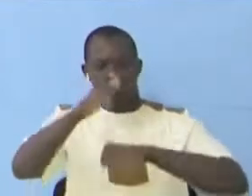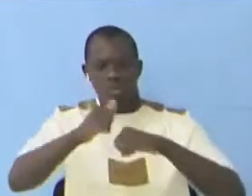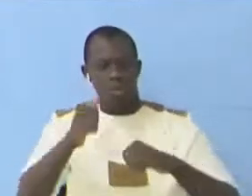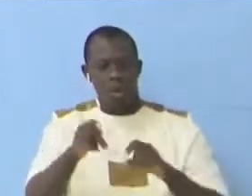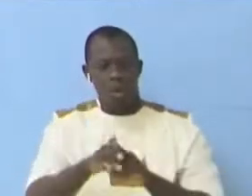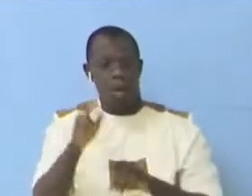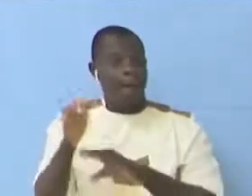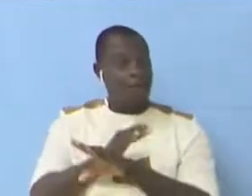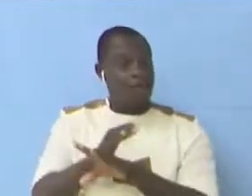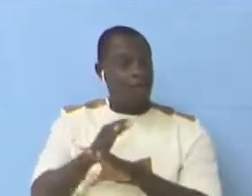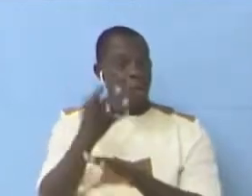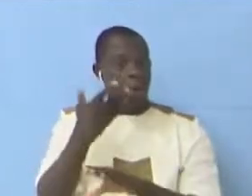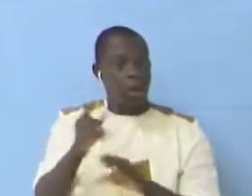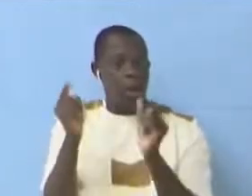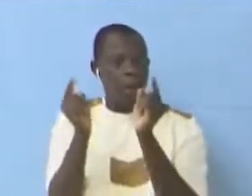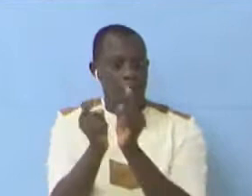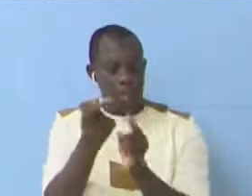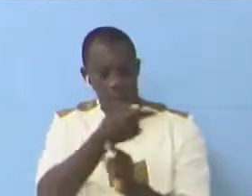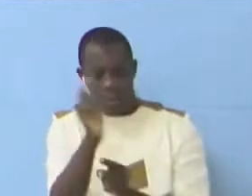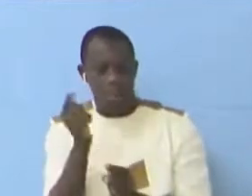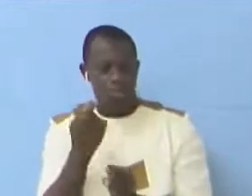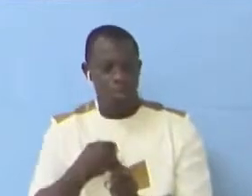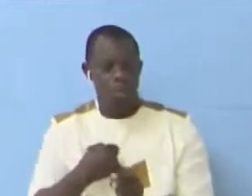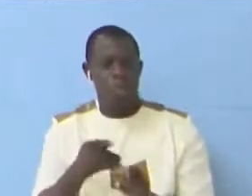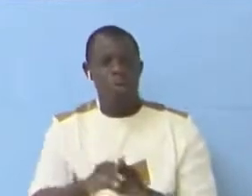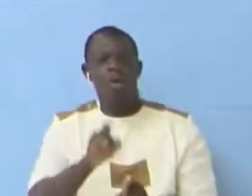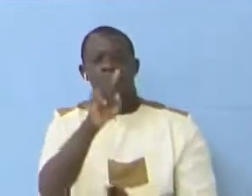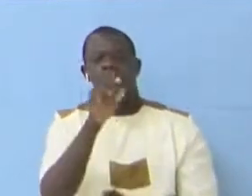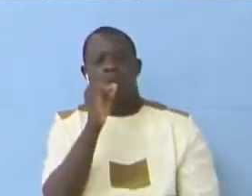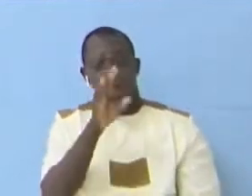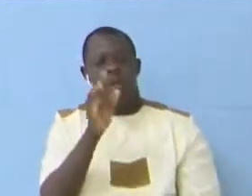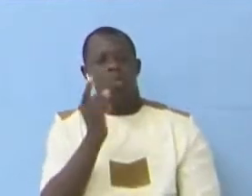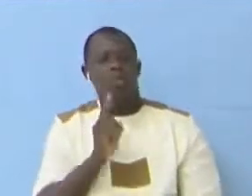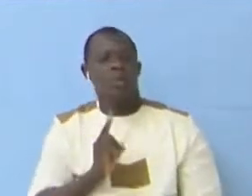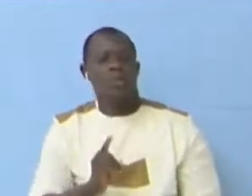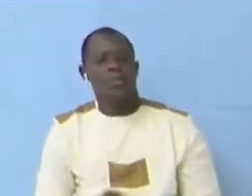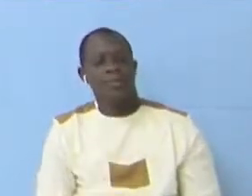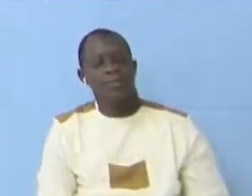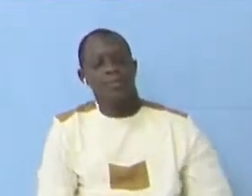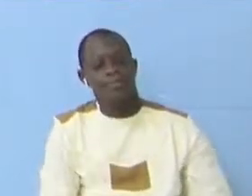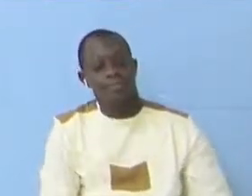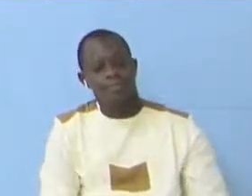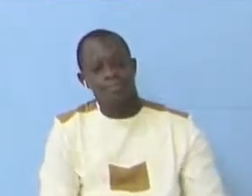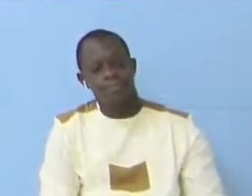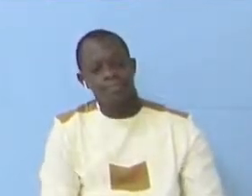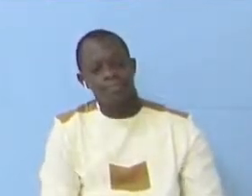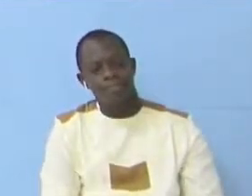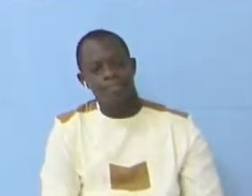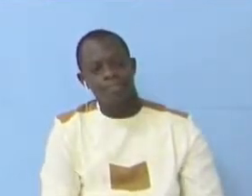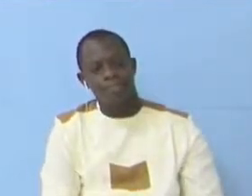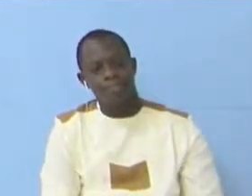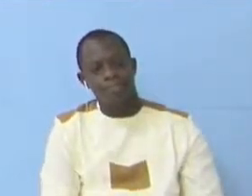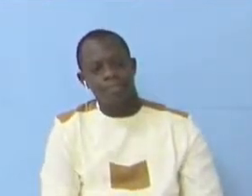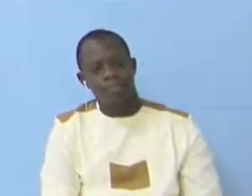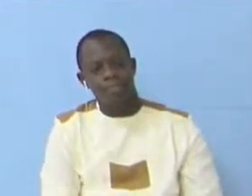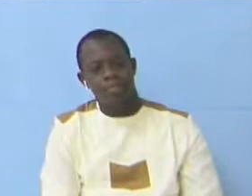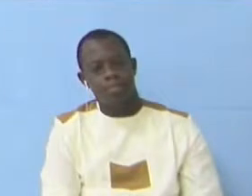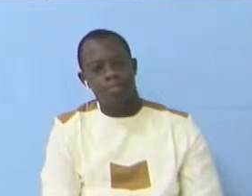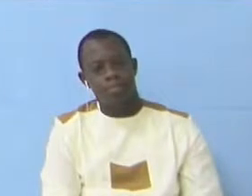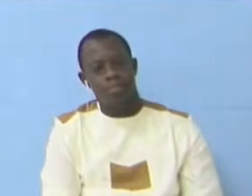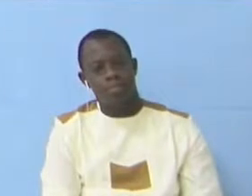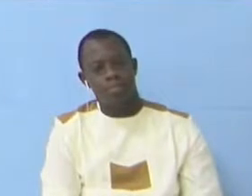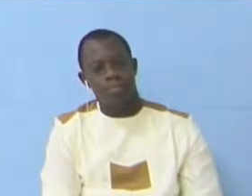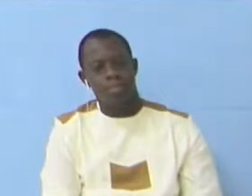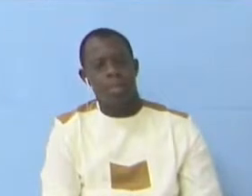liggéey ñoom lañ sant ñu jëflante ak nit ñooñu ñoom ñëpp weddi nañ ne am na benn mitital bu ñu leen teg loo wax ci loolu. Well,